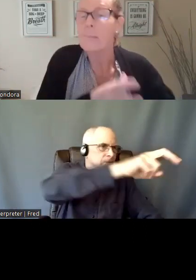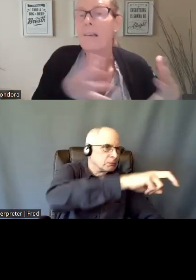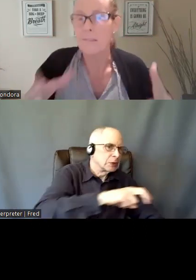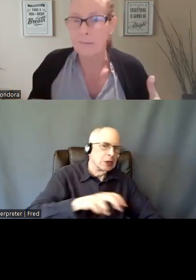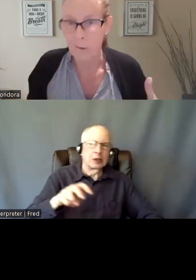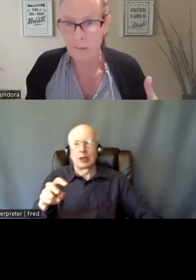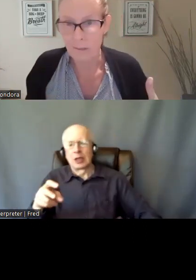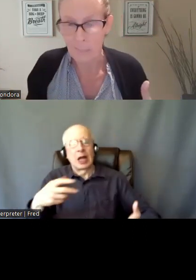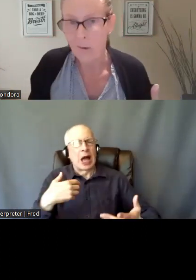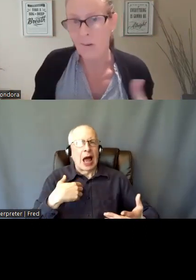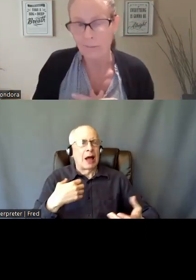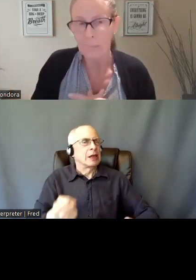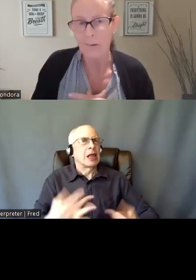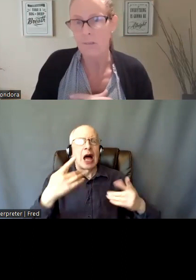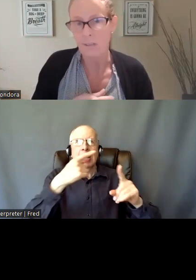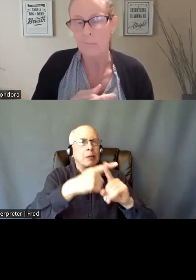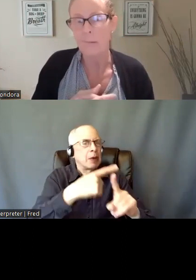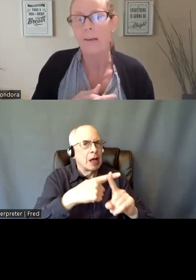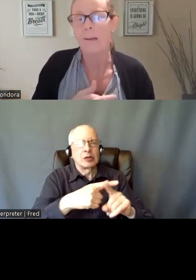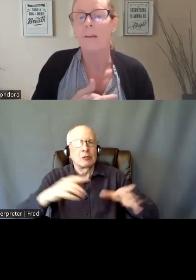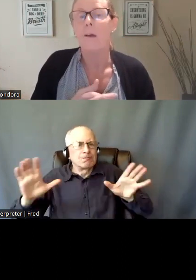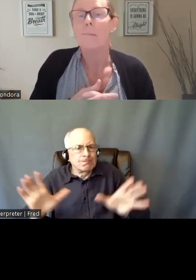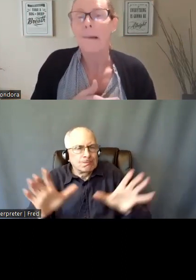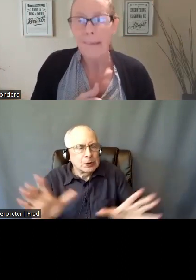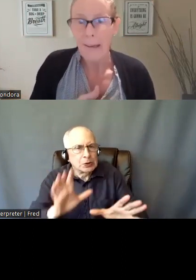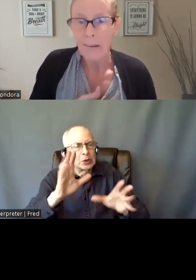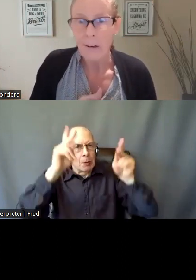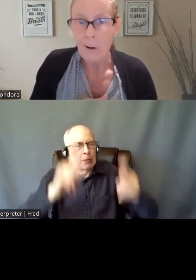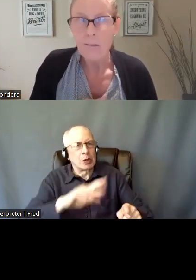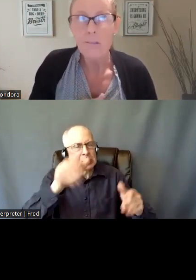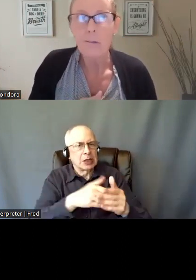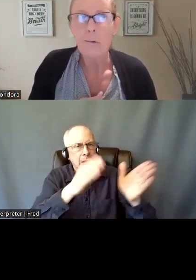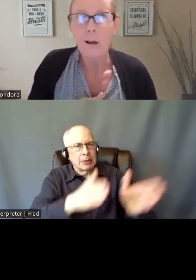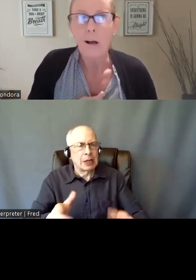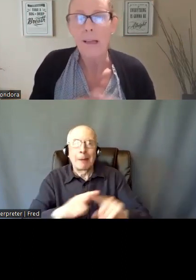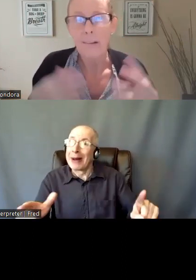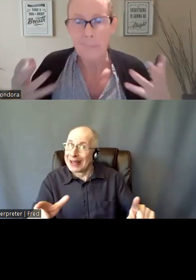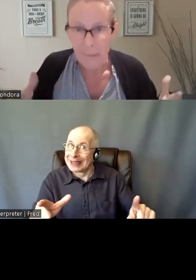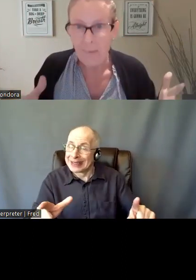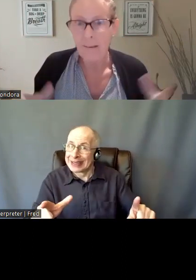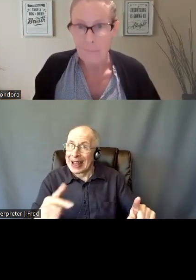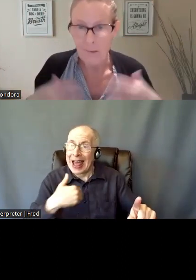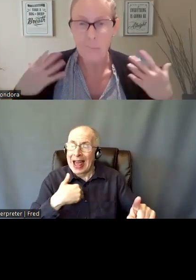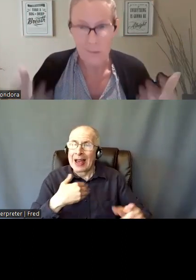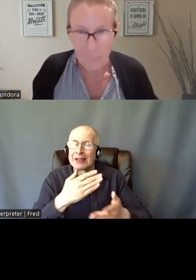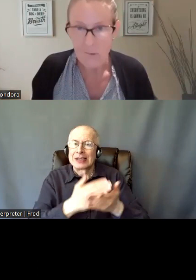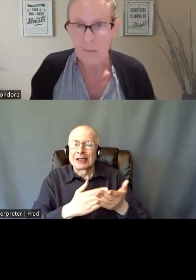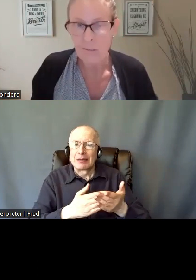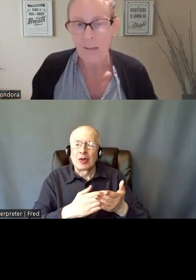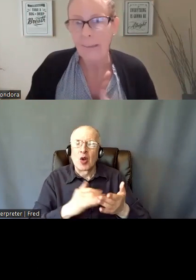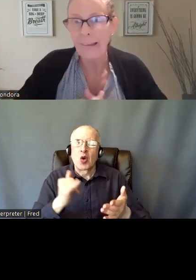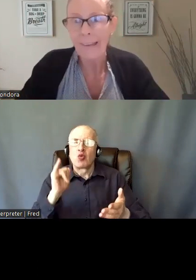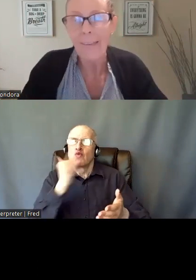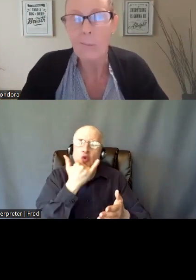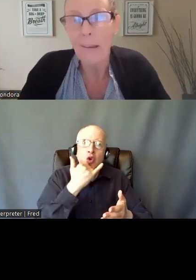about all the positive forces that are pushing for person-centered planning, but yet there are also a lot of myths and